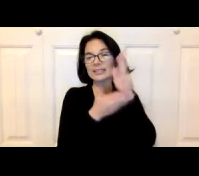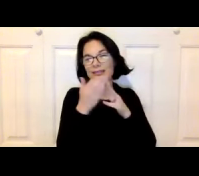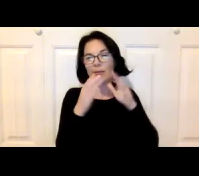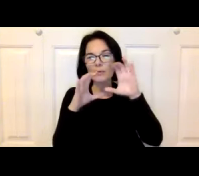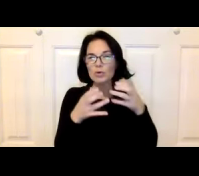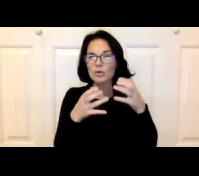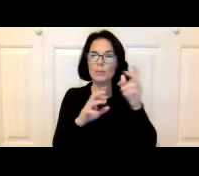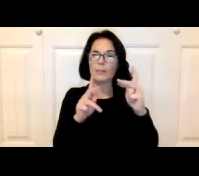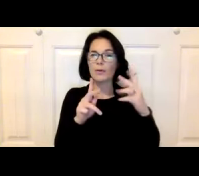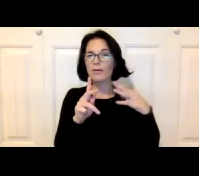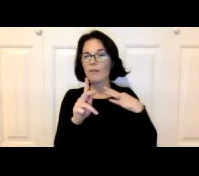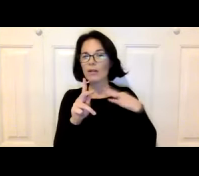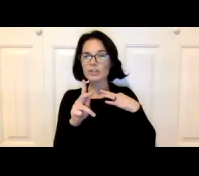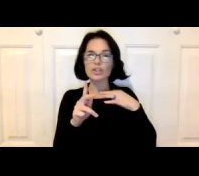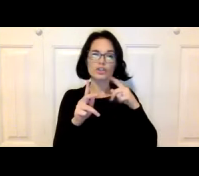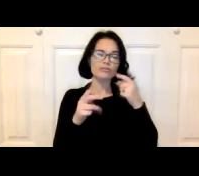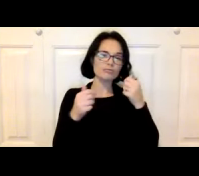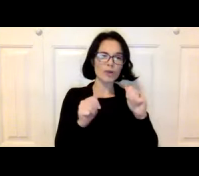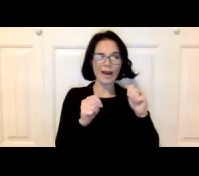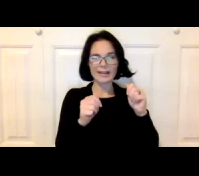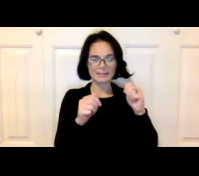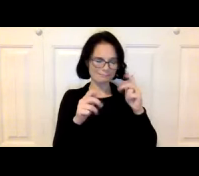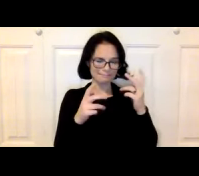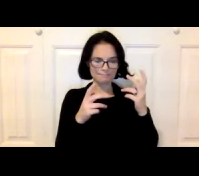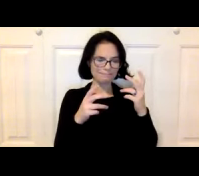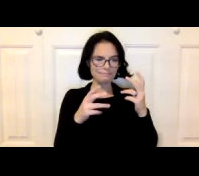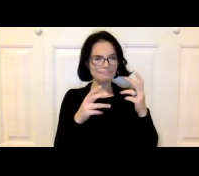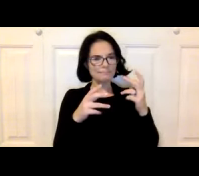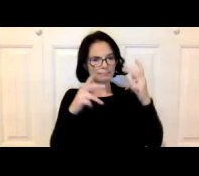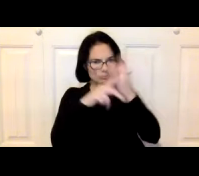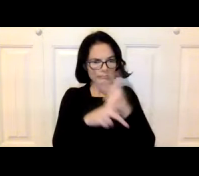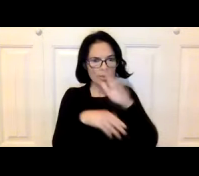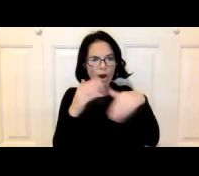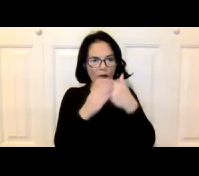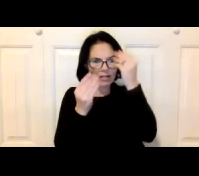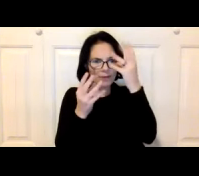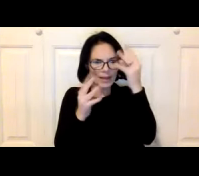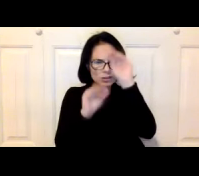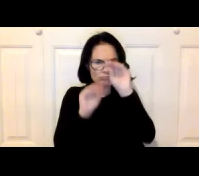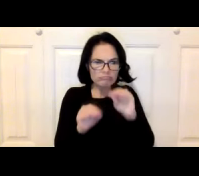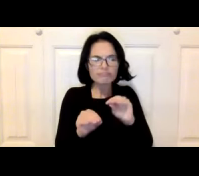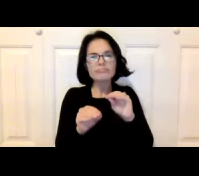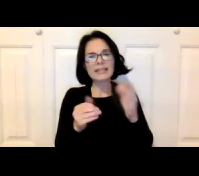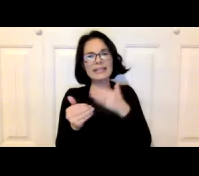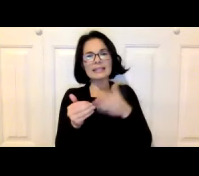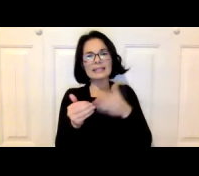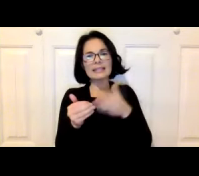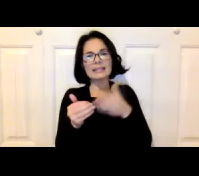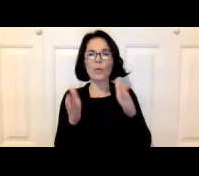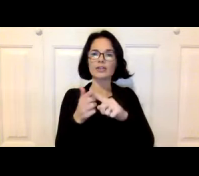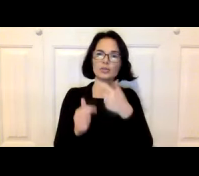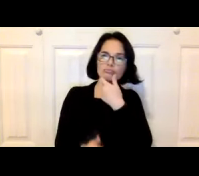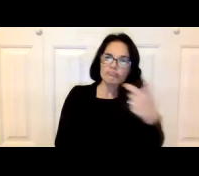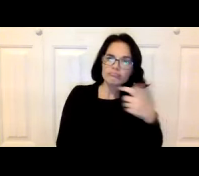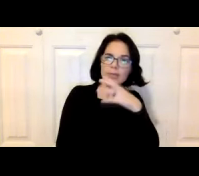the COVID-19 information into something that most people can use and understand. So a lot of these are basics that you may have